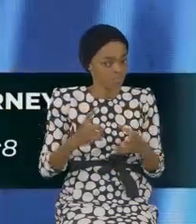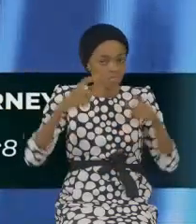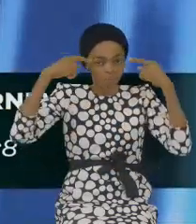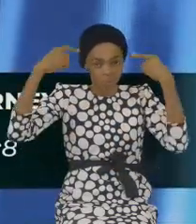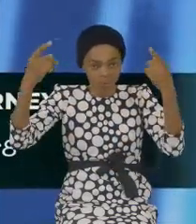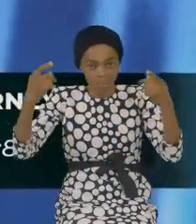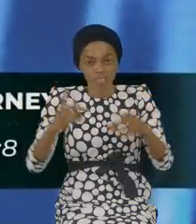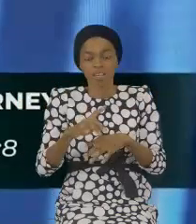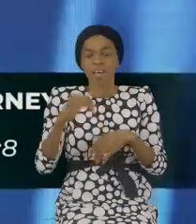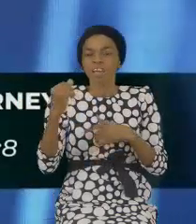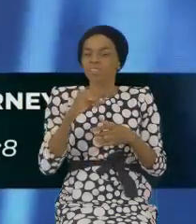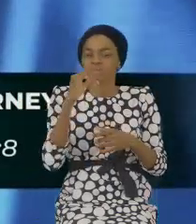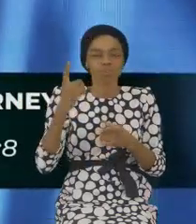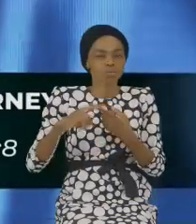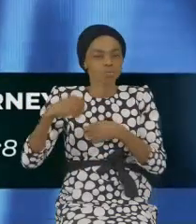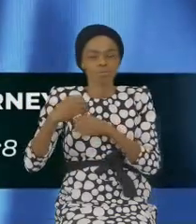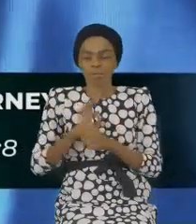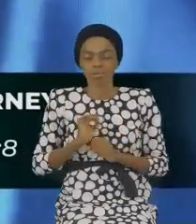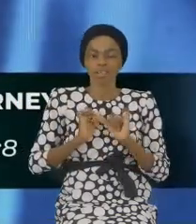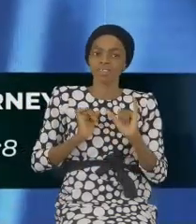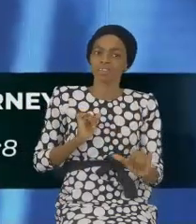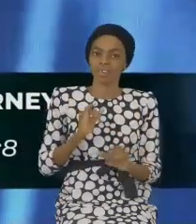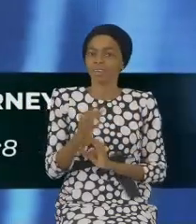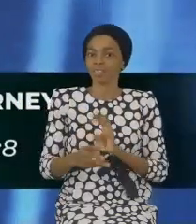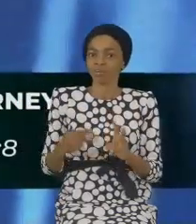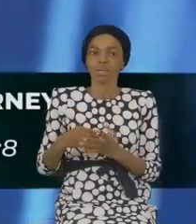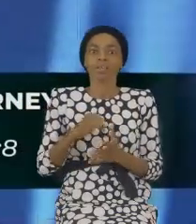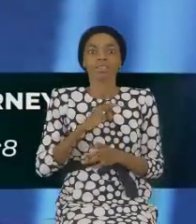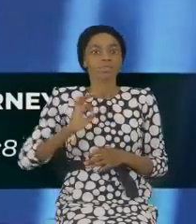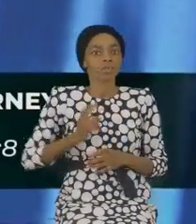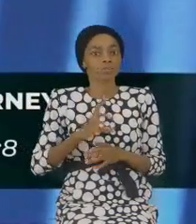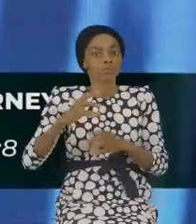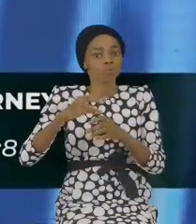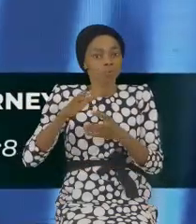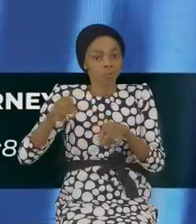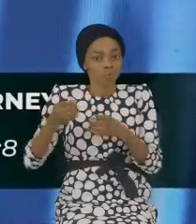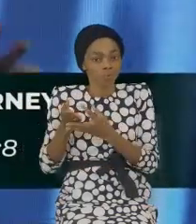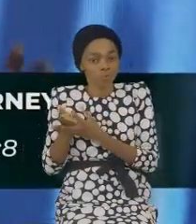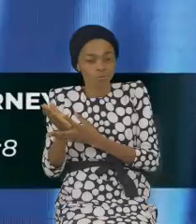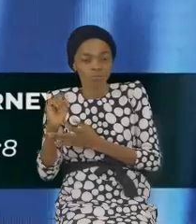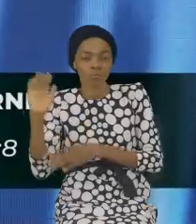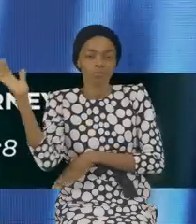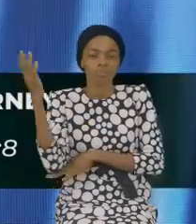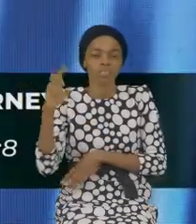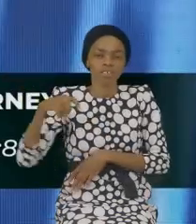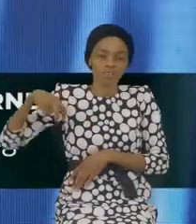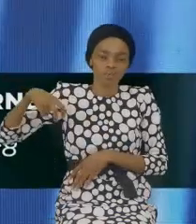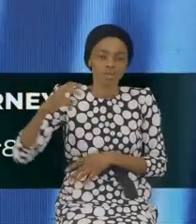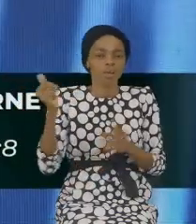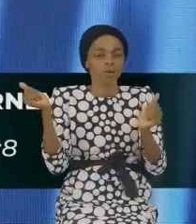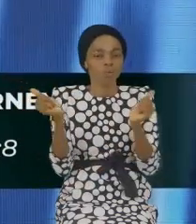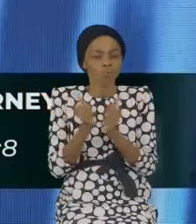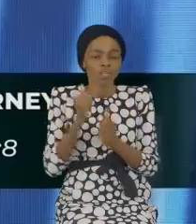prosperity is not to make us settle here, it's to make us go through the wilderness journey with